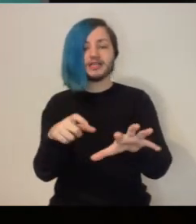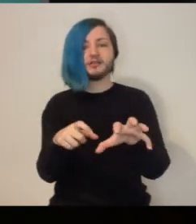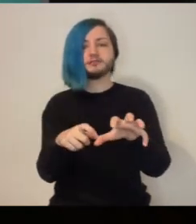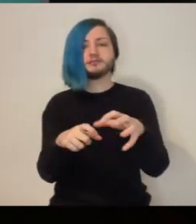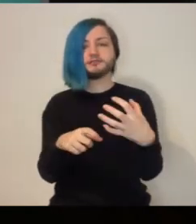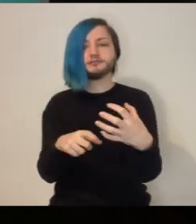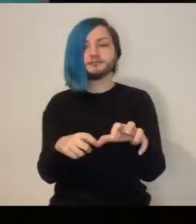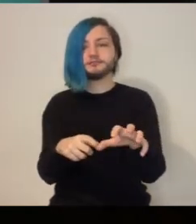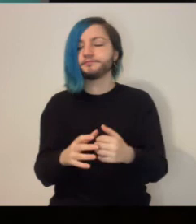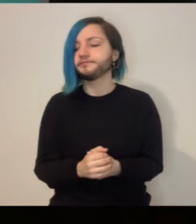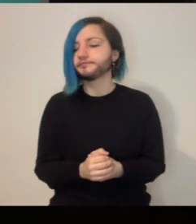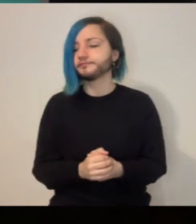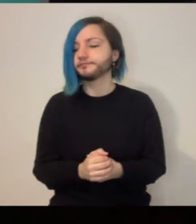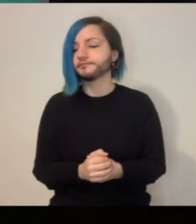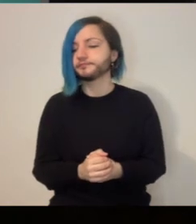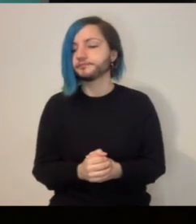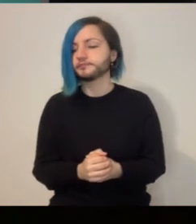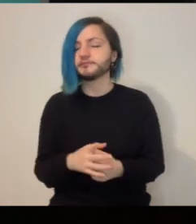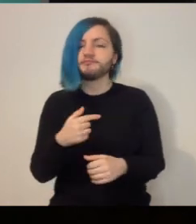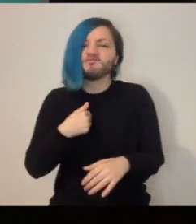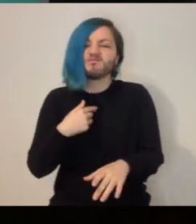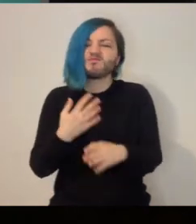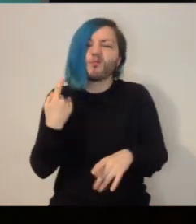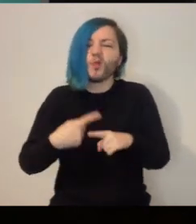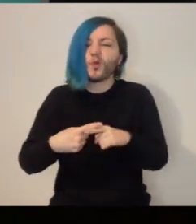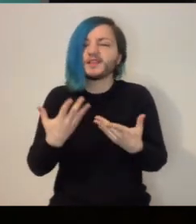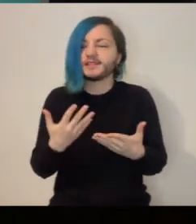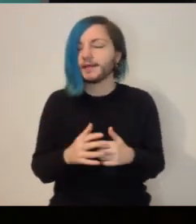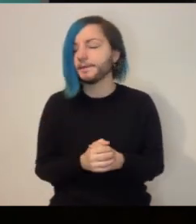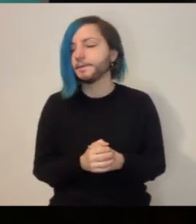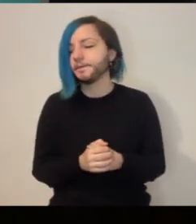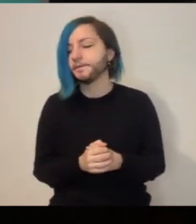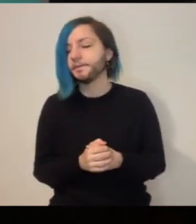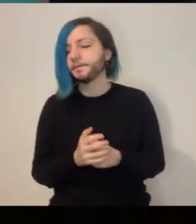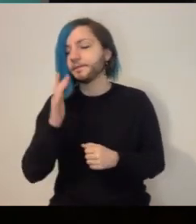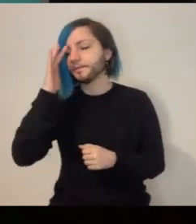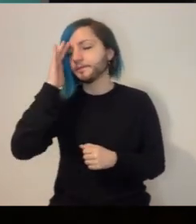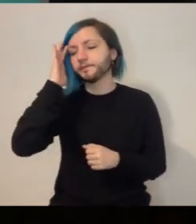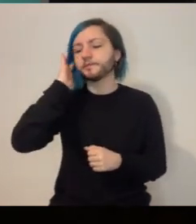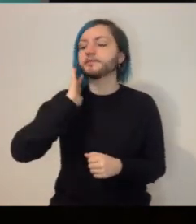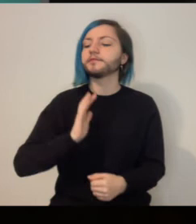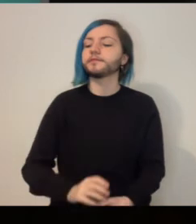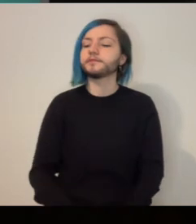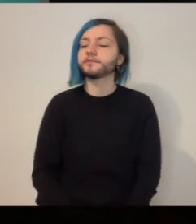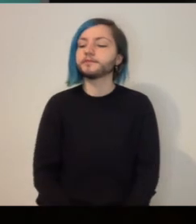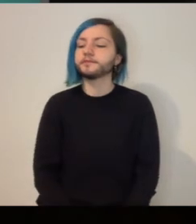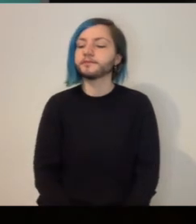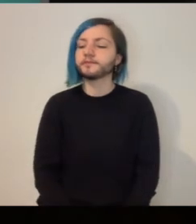more 3D. Now I'm doing this really quickly because I'm on a limited time.